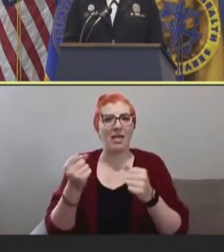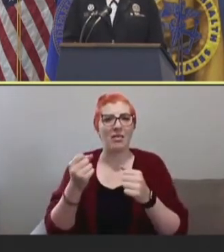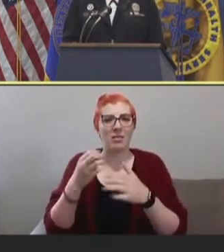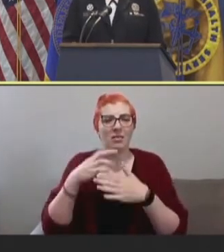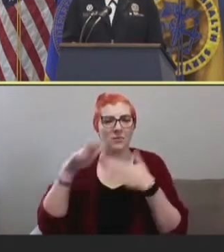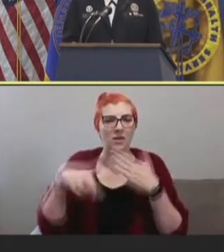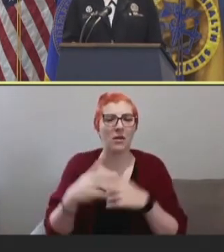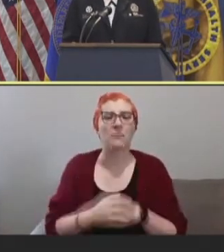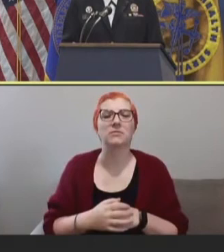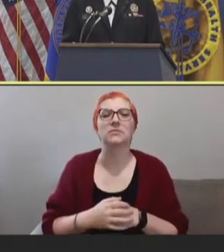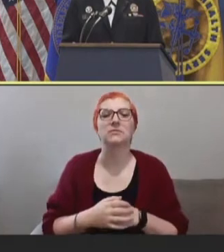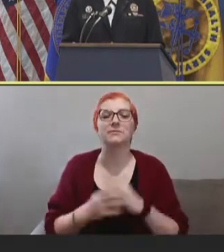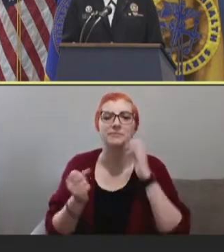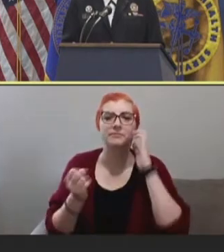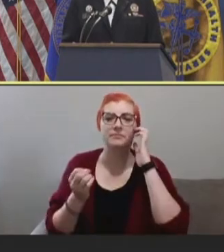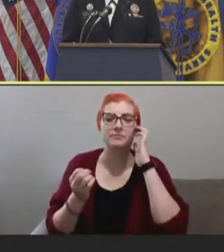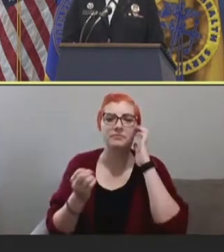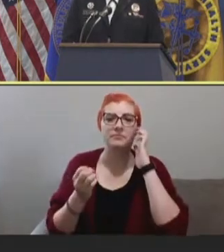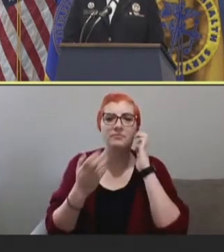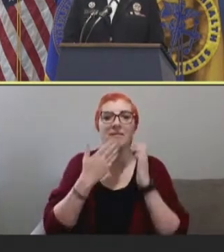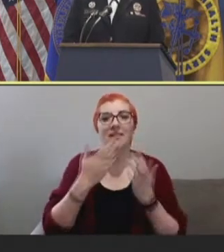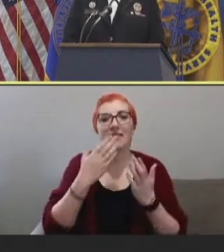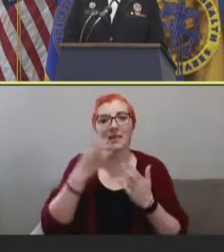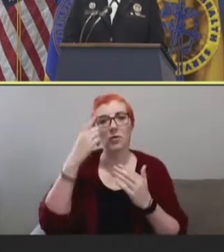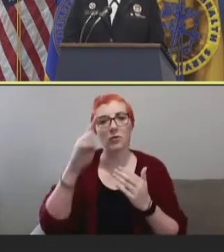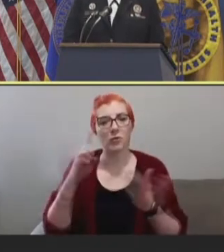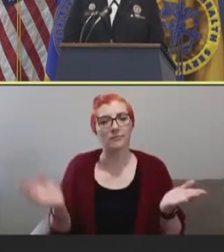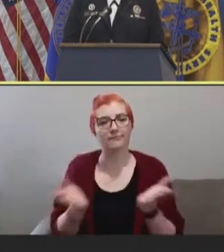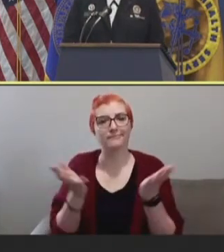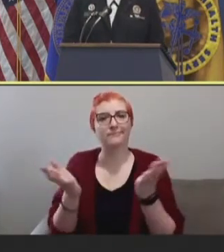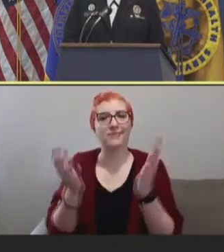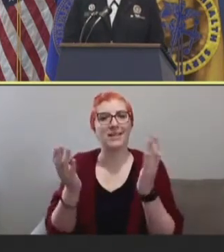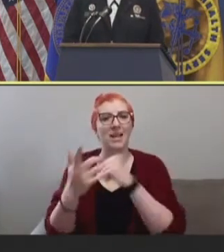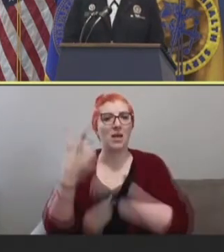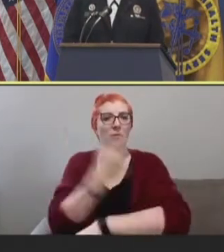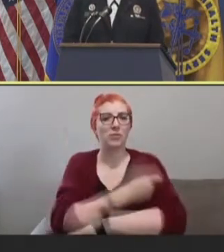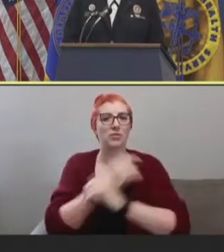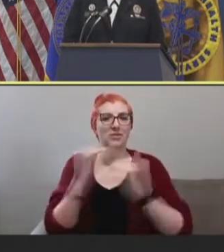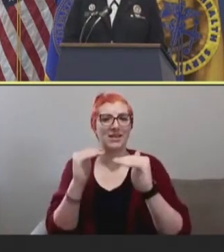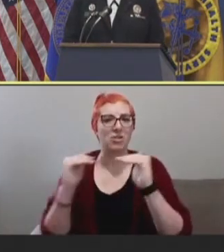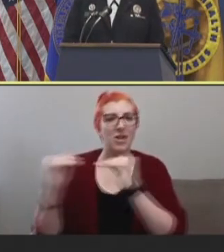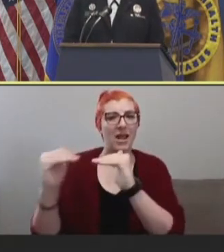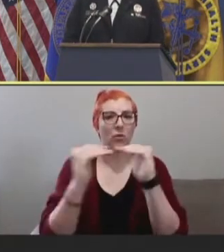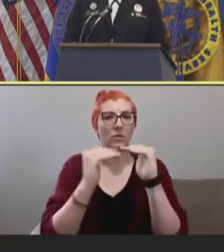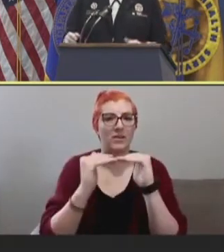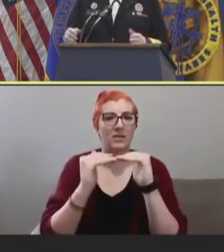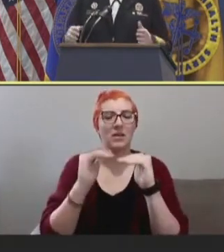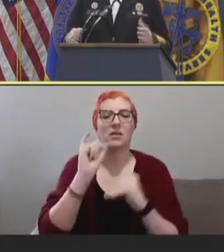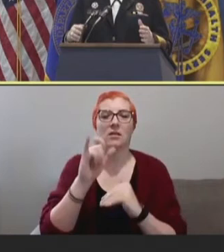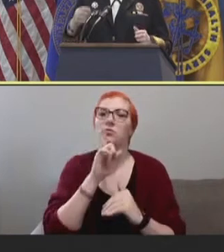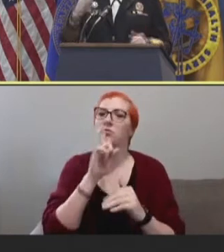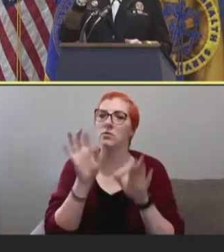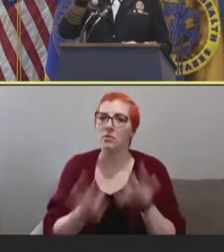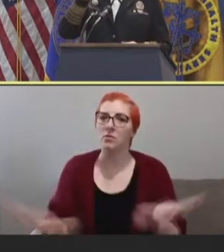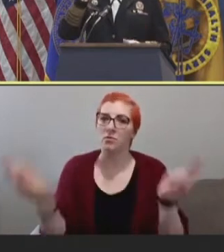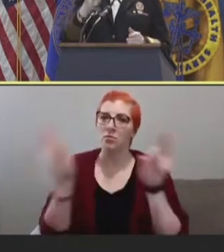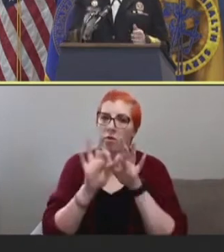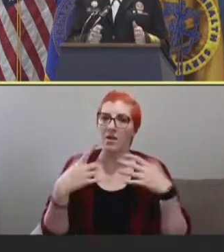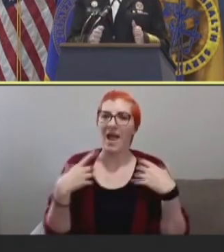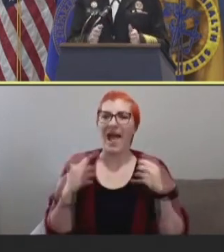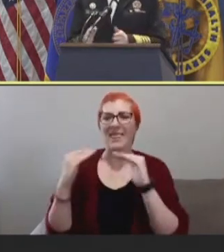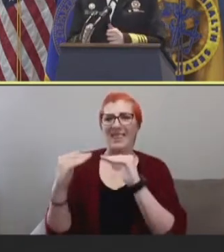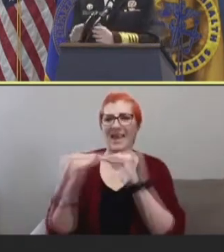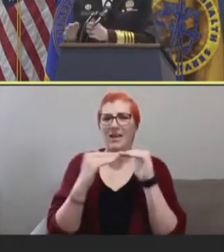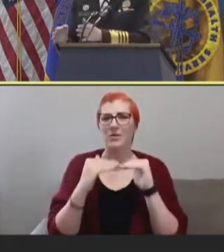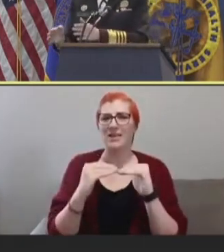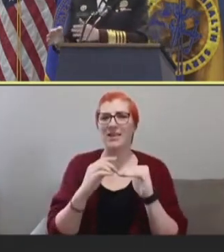advance immunization equity. Immunization equity is just so important. Health equity really is not